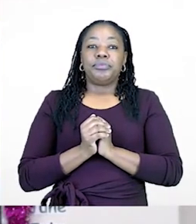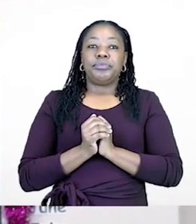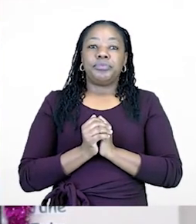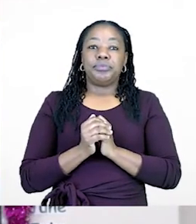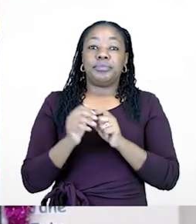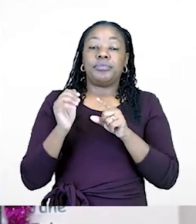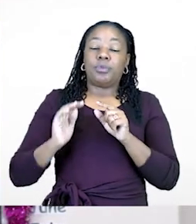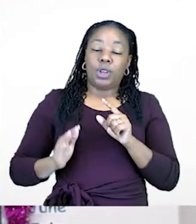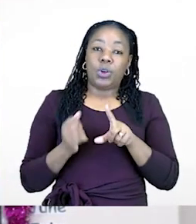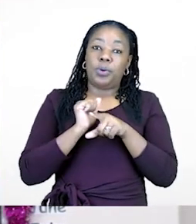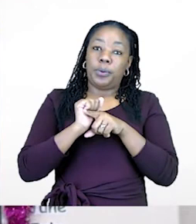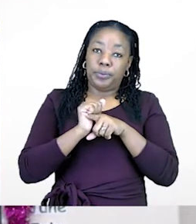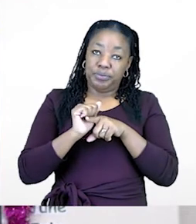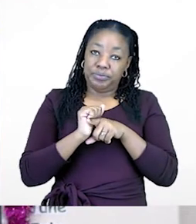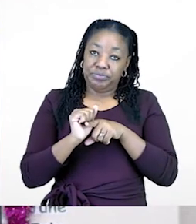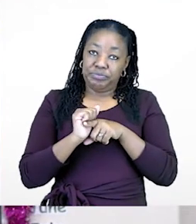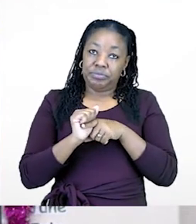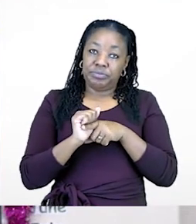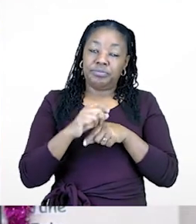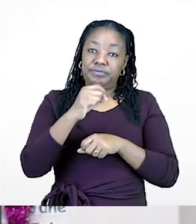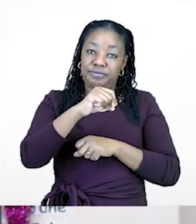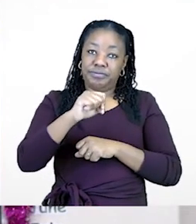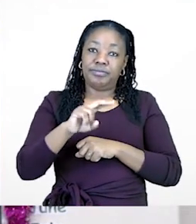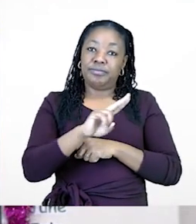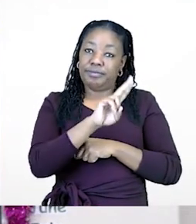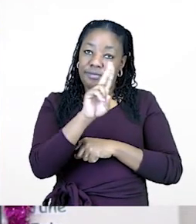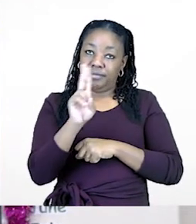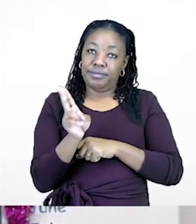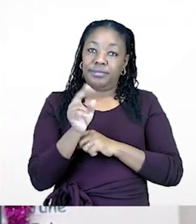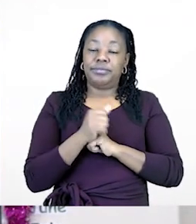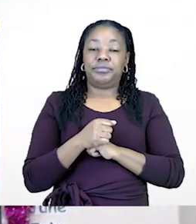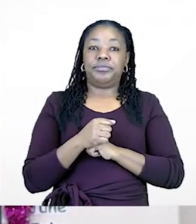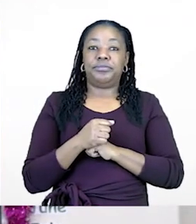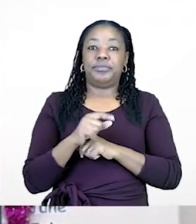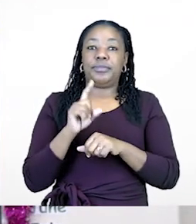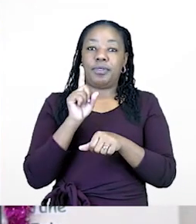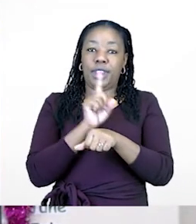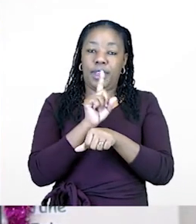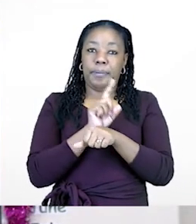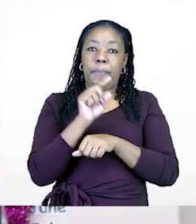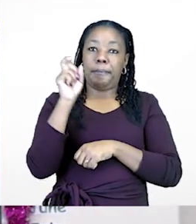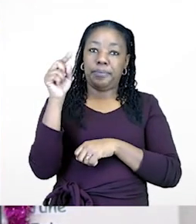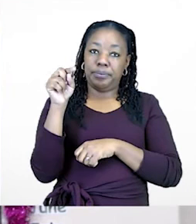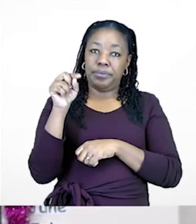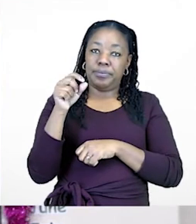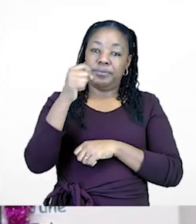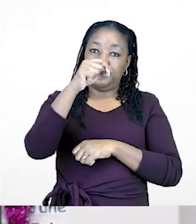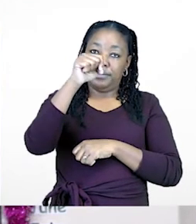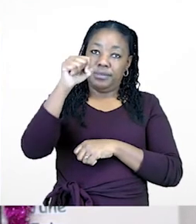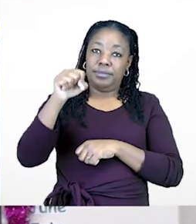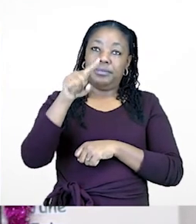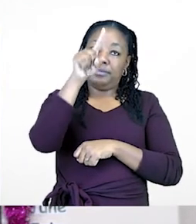practice by yourselves at home in the air first. So take your imaginary pencil or your finger, and we're going to